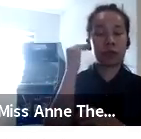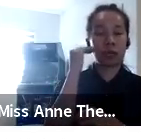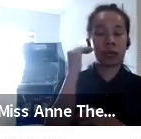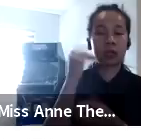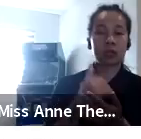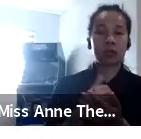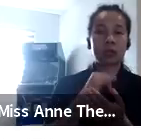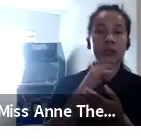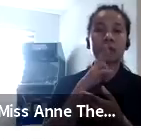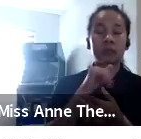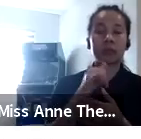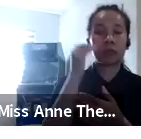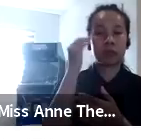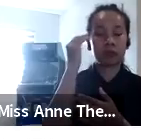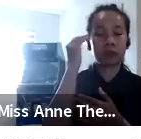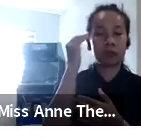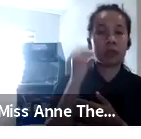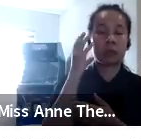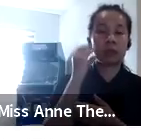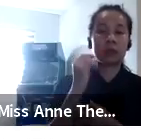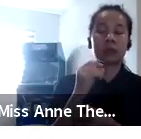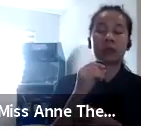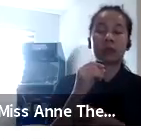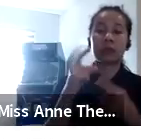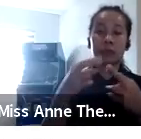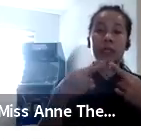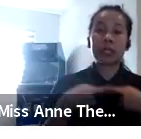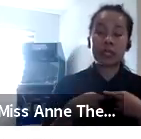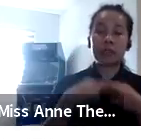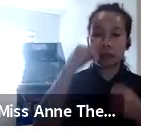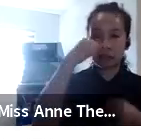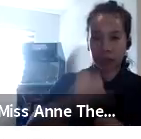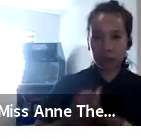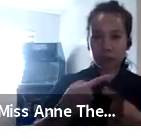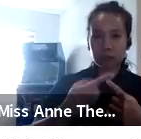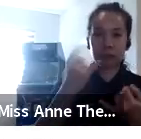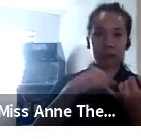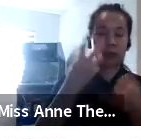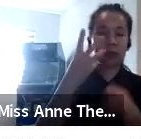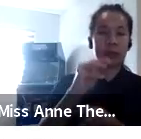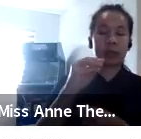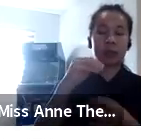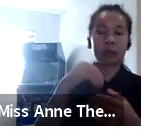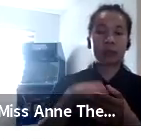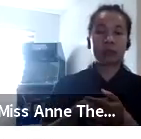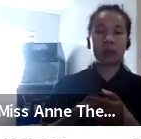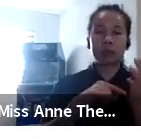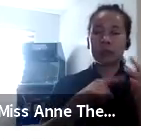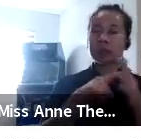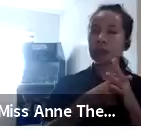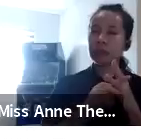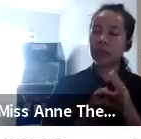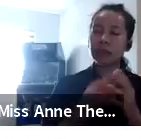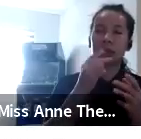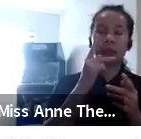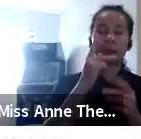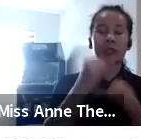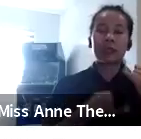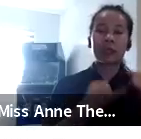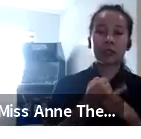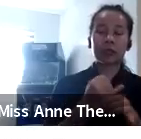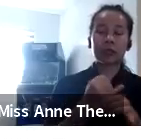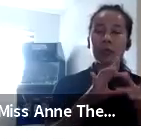experience receiving an invitation to join them for launching of an international